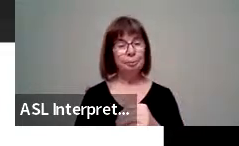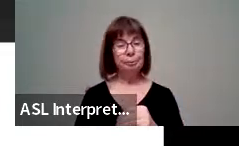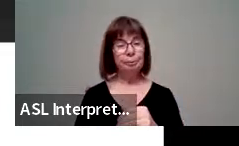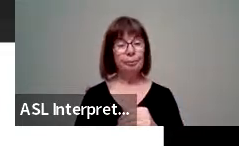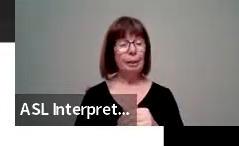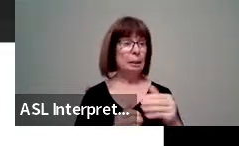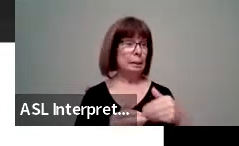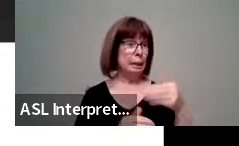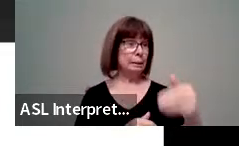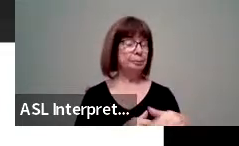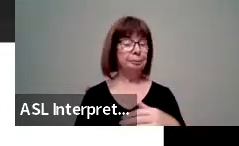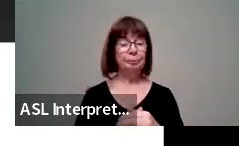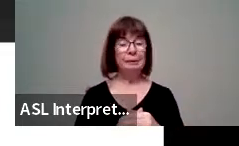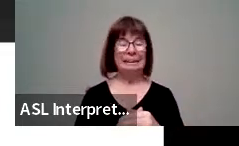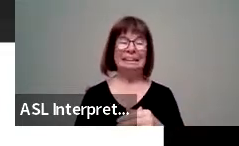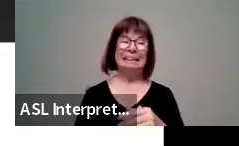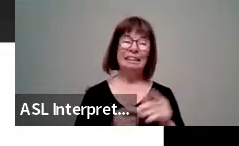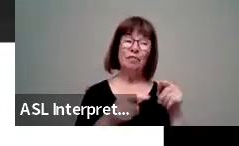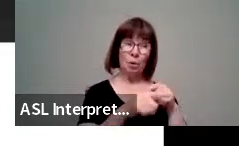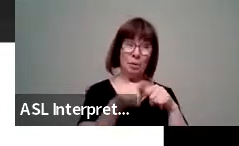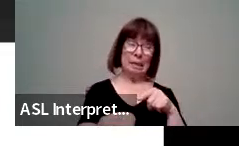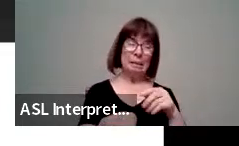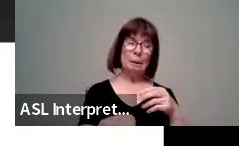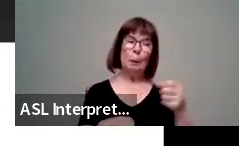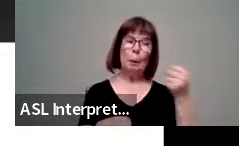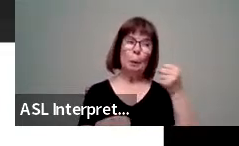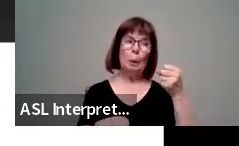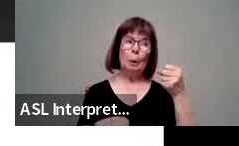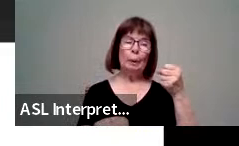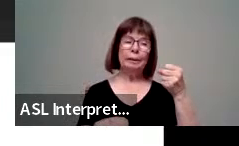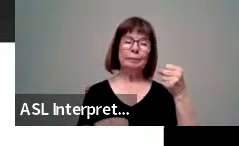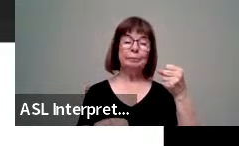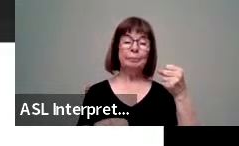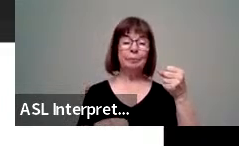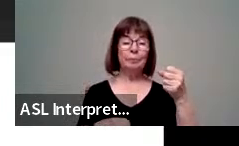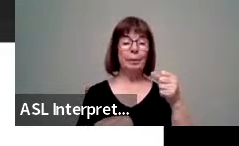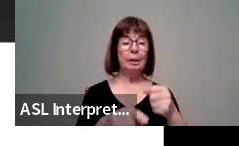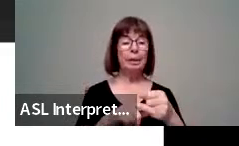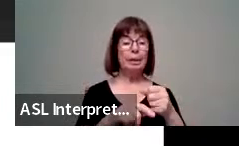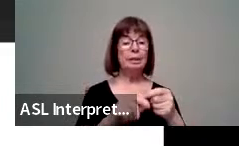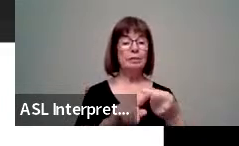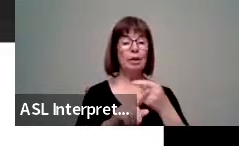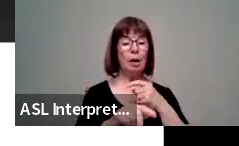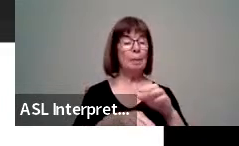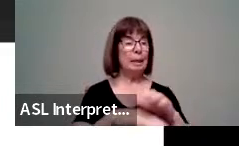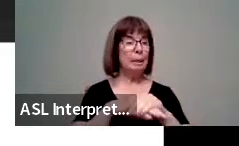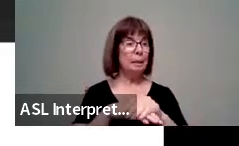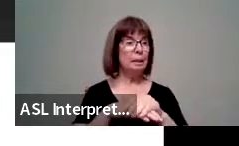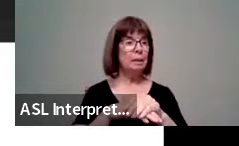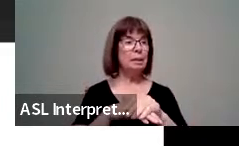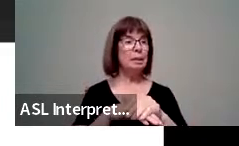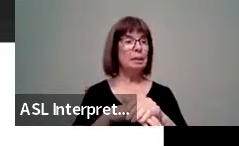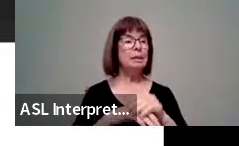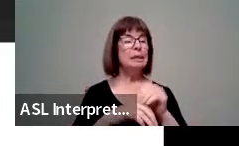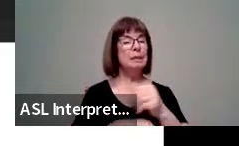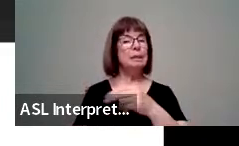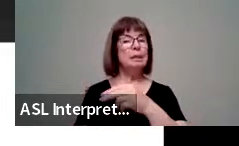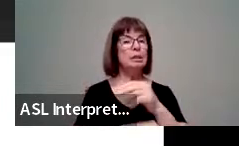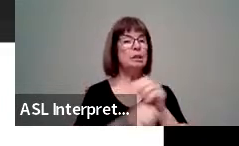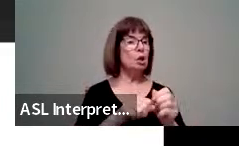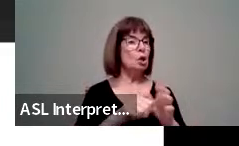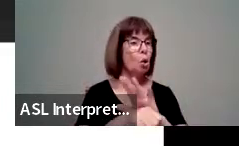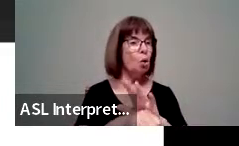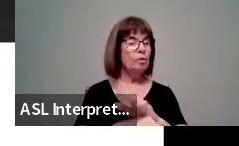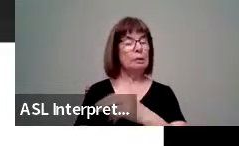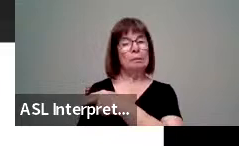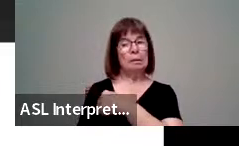I was kind of holding my breath on this. This is COVID data from England. These are COVID hospitalizations, and you can